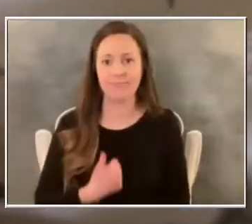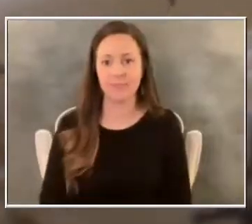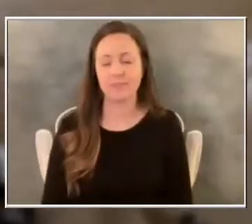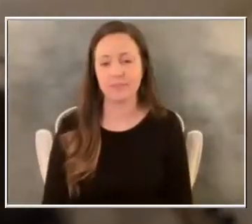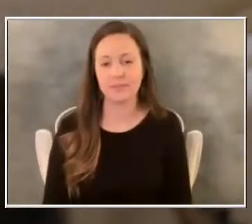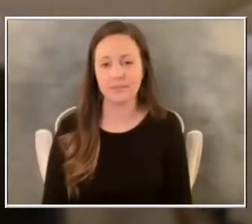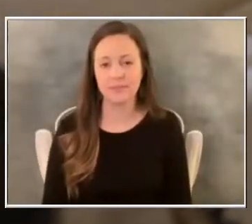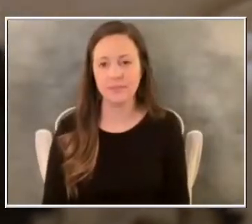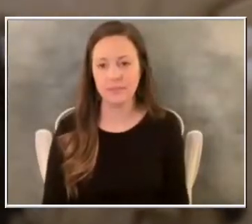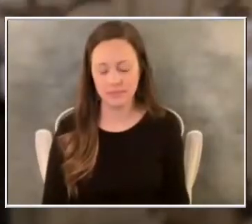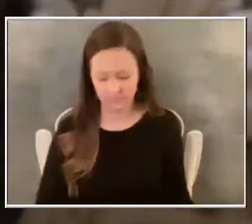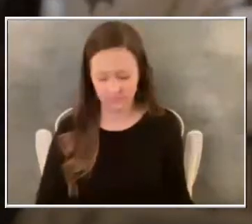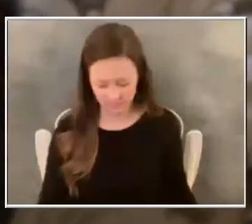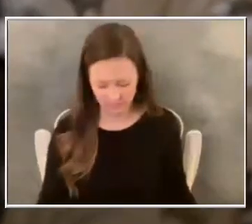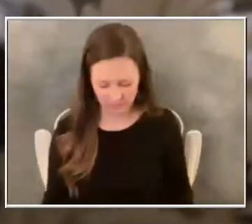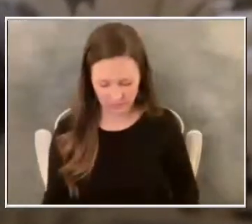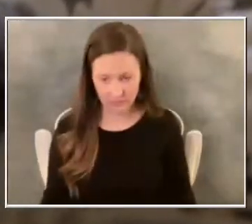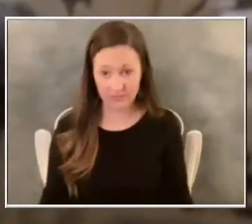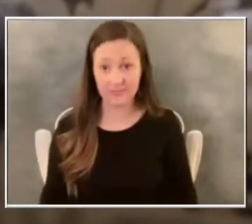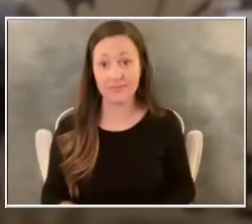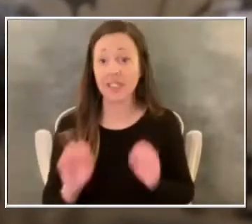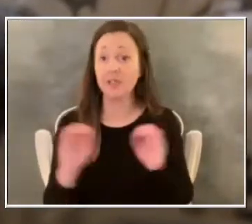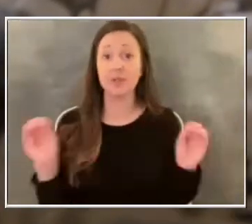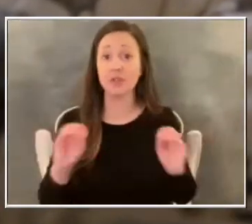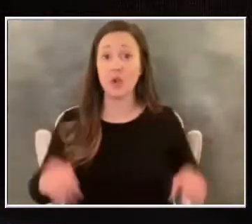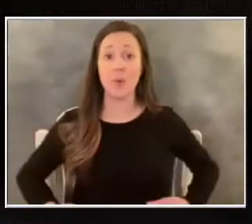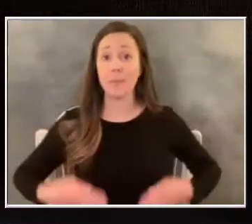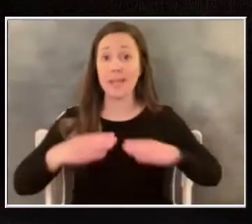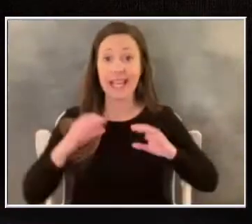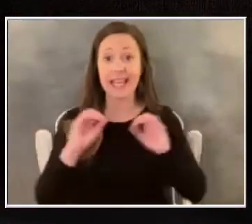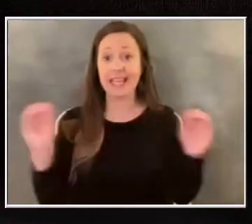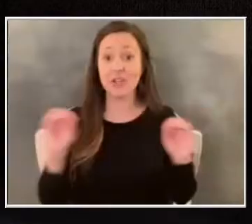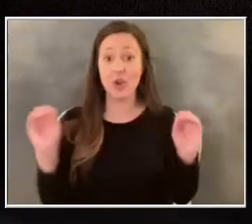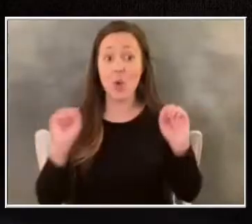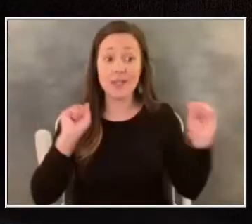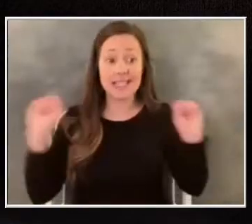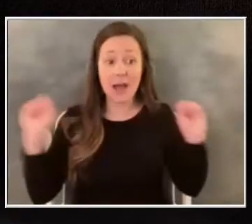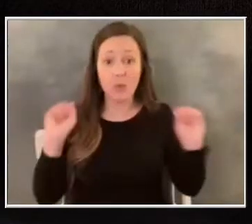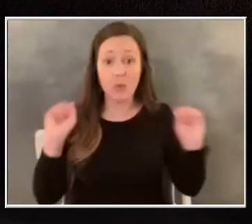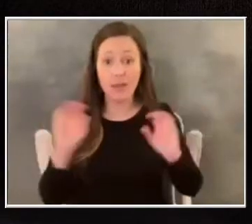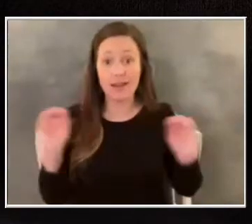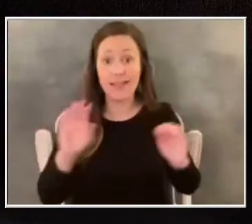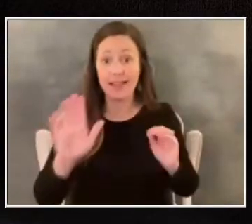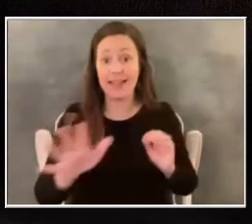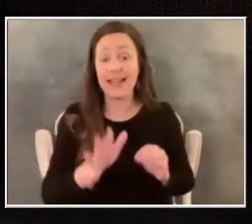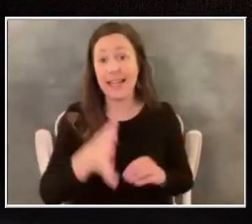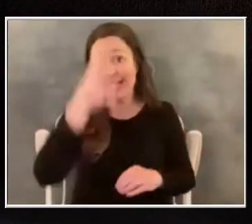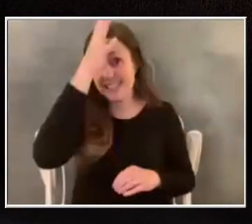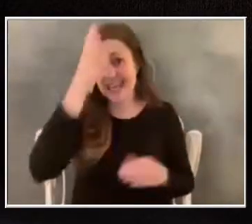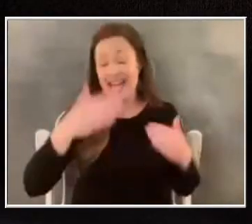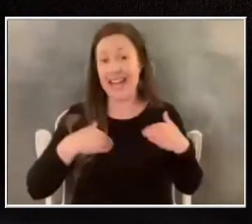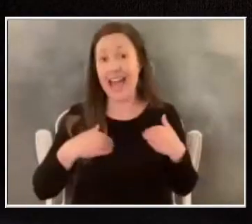There was no blanket and no towel when Frankie was born. His dad wrapped him in a Chiefs sweatshirt.